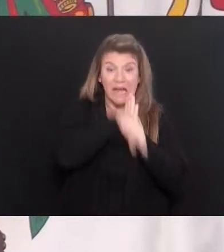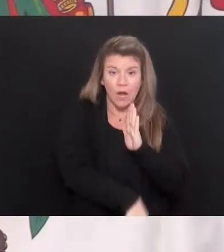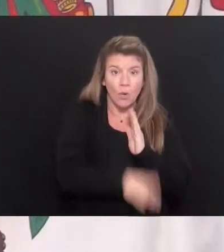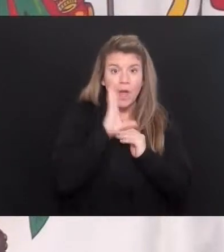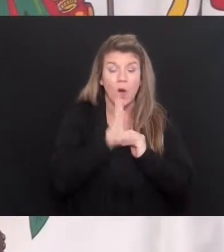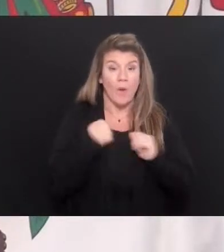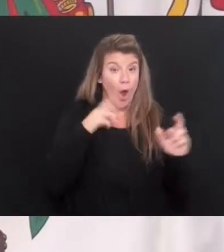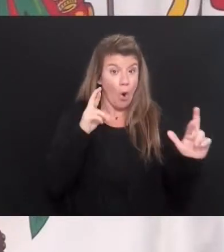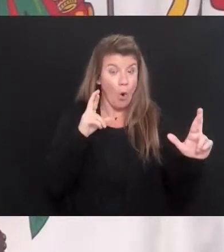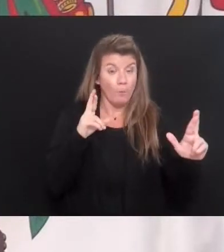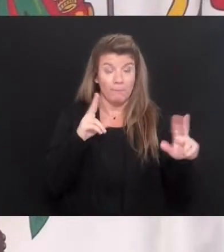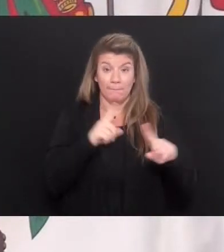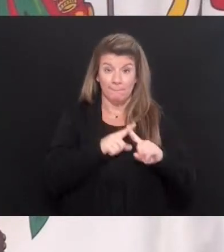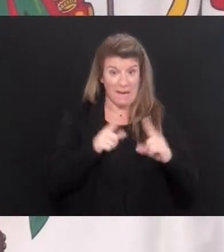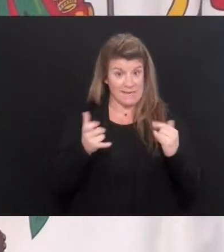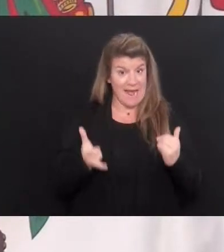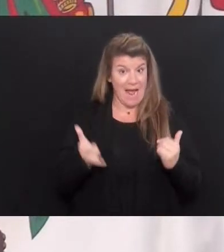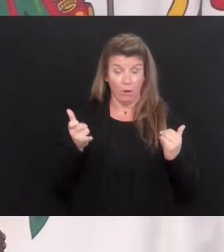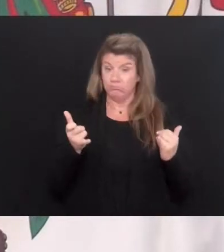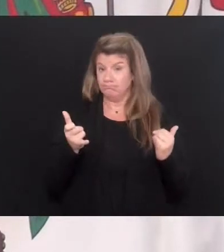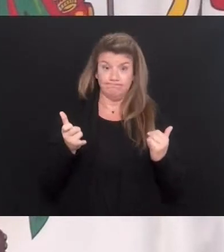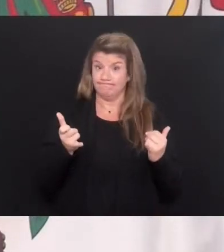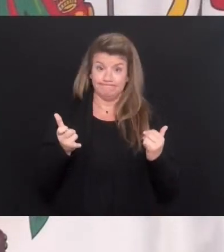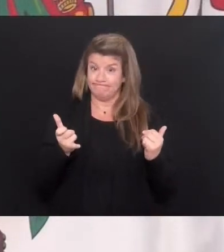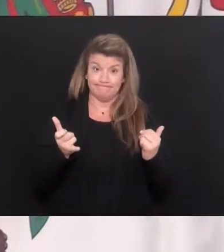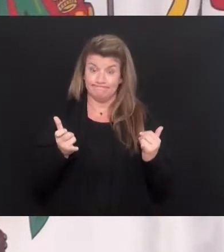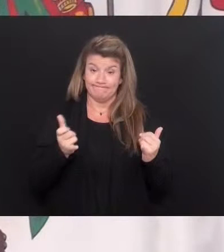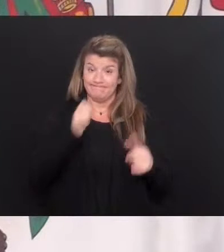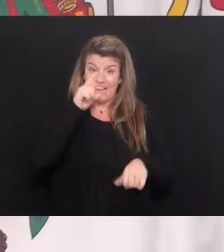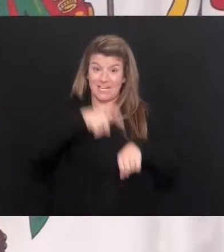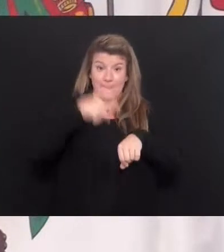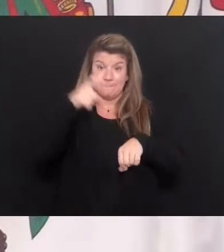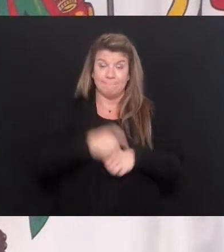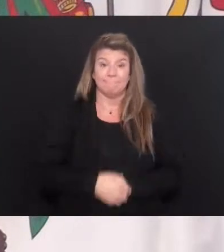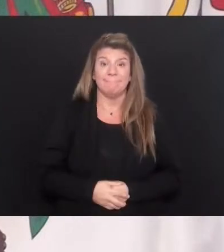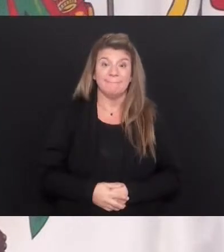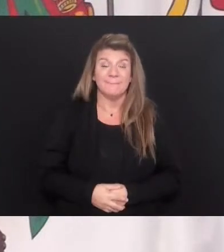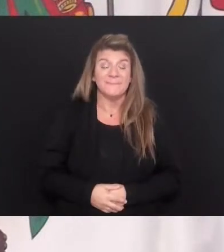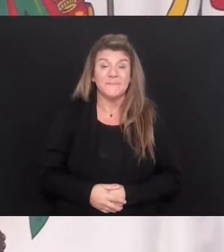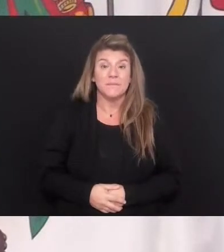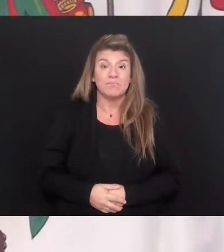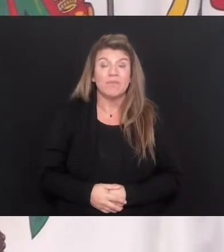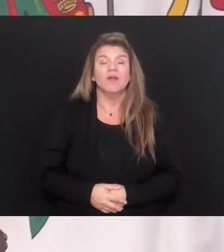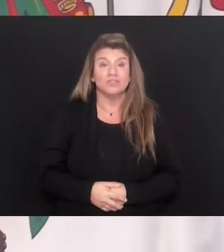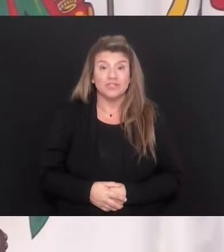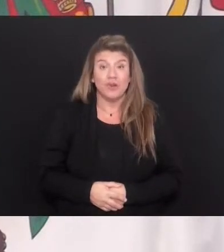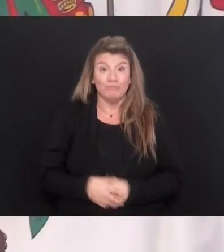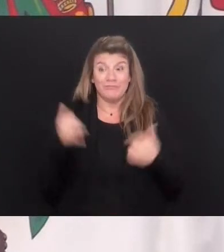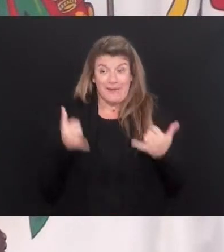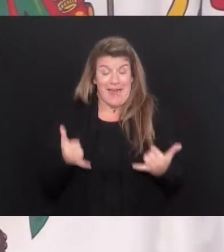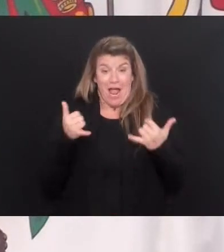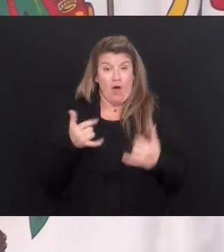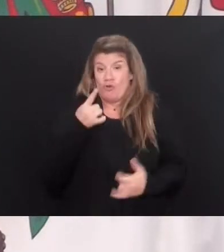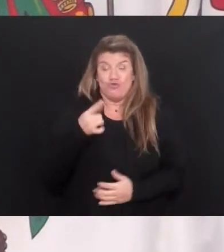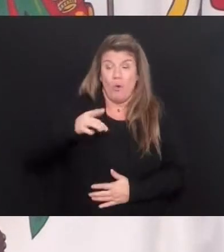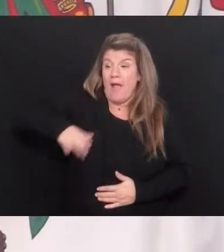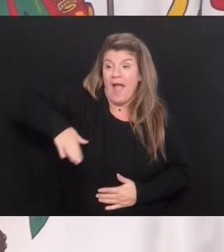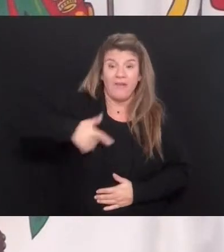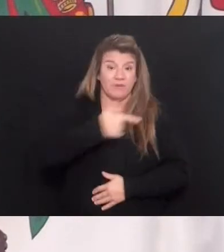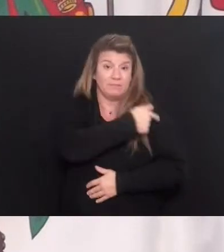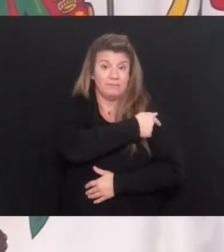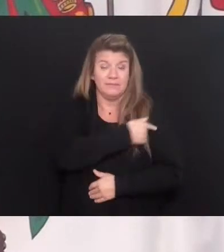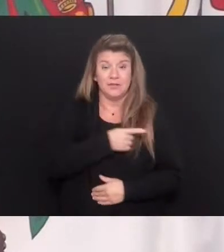we? And in the meantime, if you're not vaccinated and you have not had